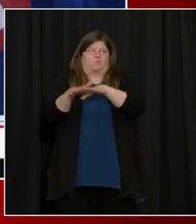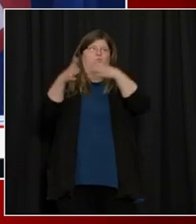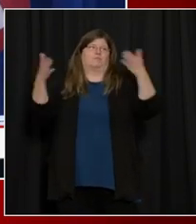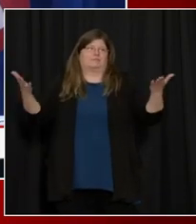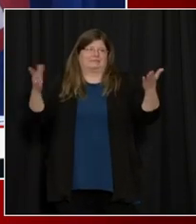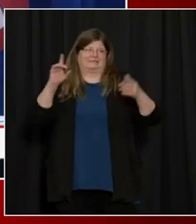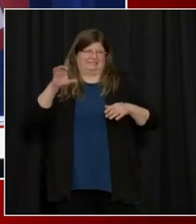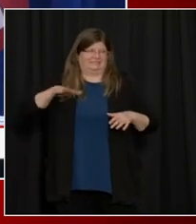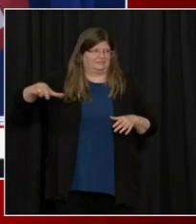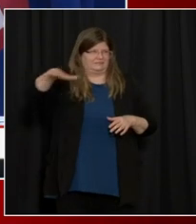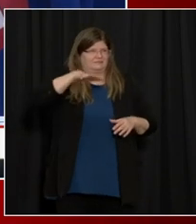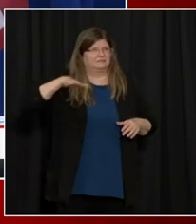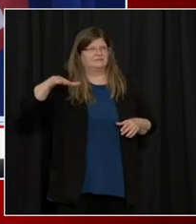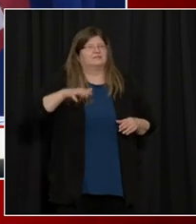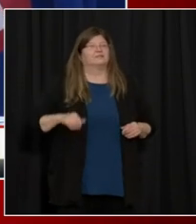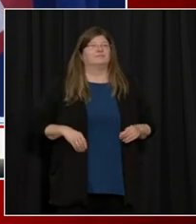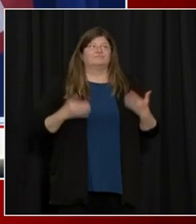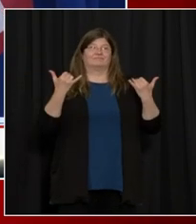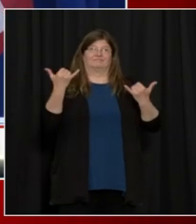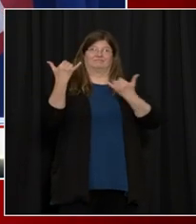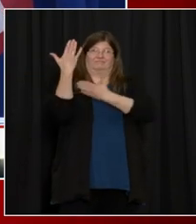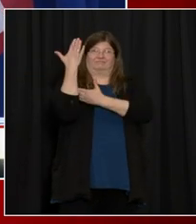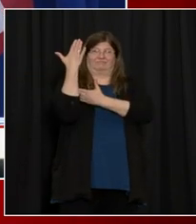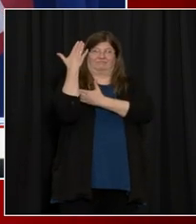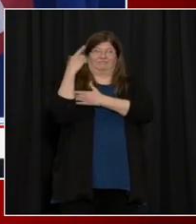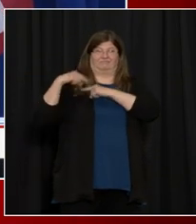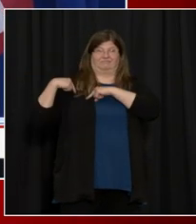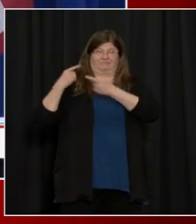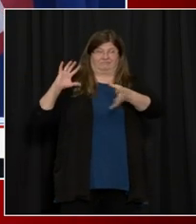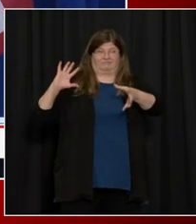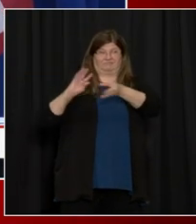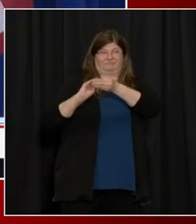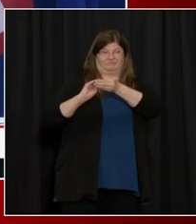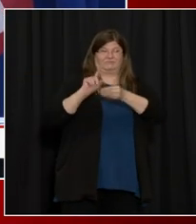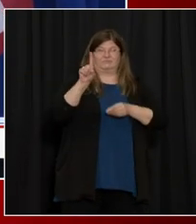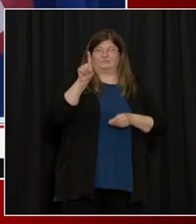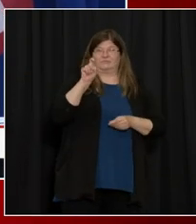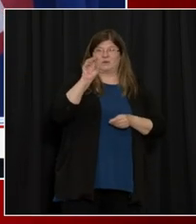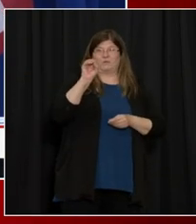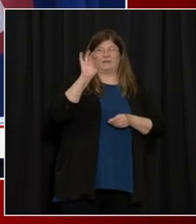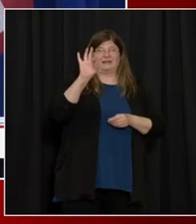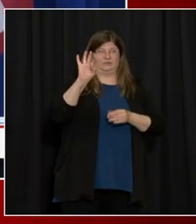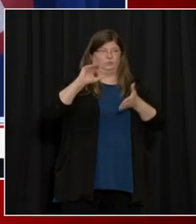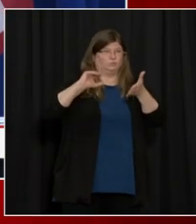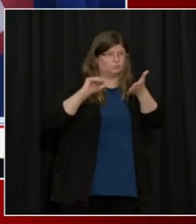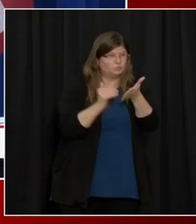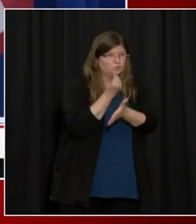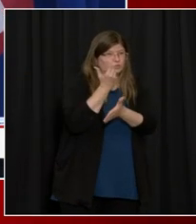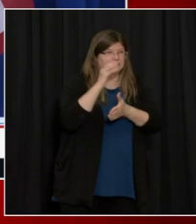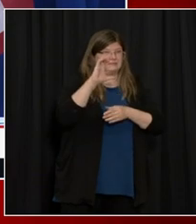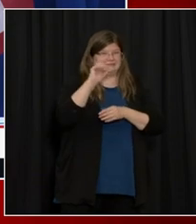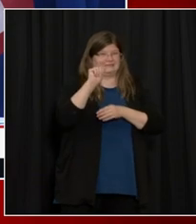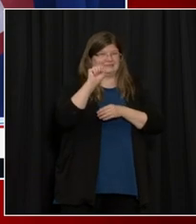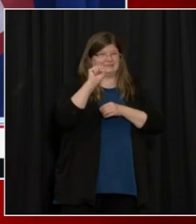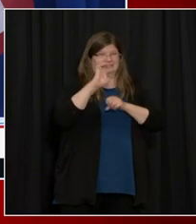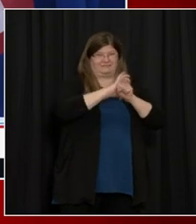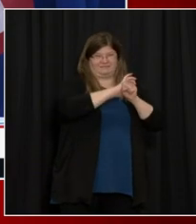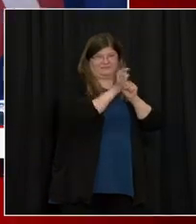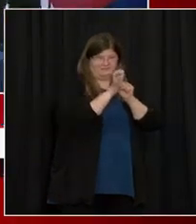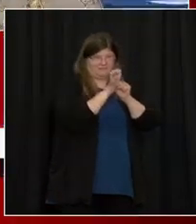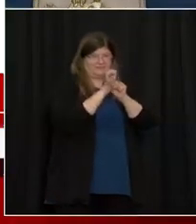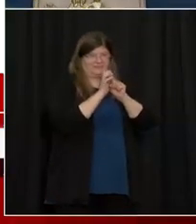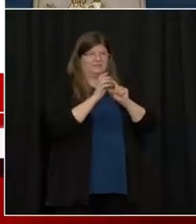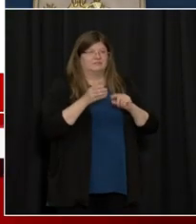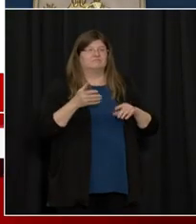This morning, we reported 109 new cases of COVID-19 in the district, bringing